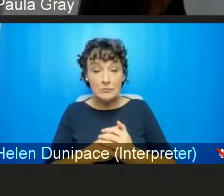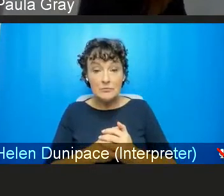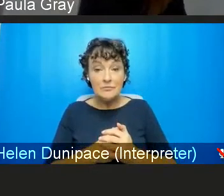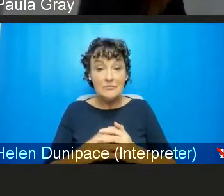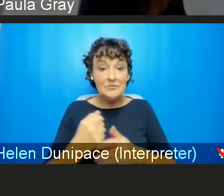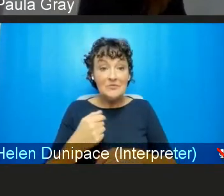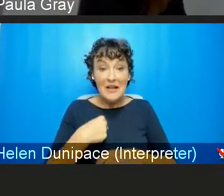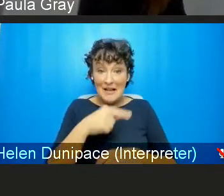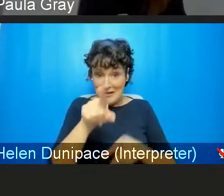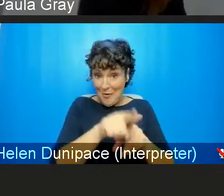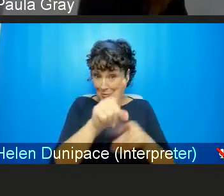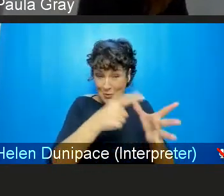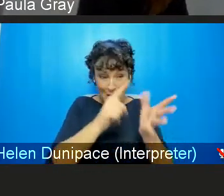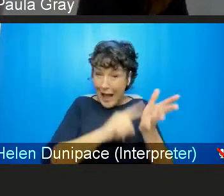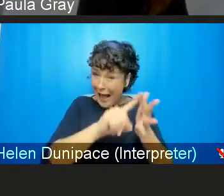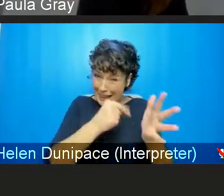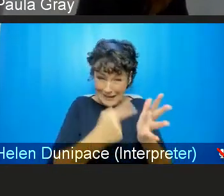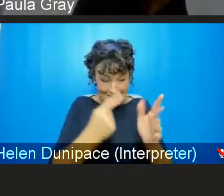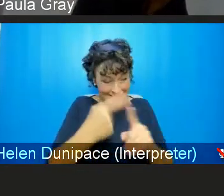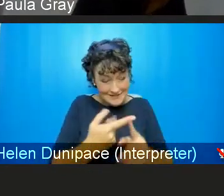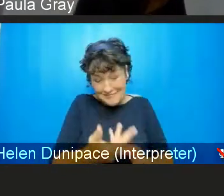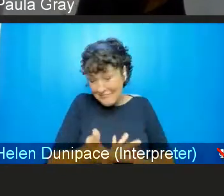and honest, because at the same time